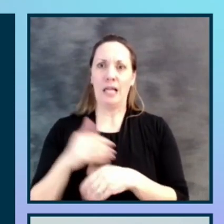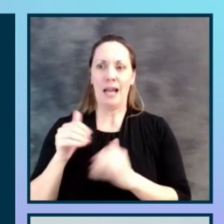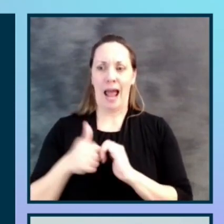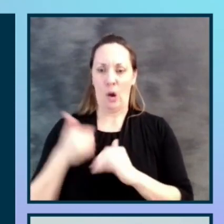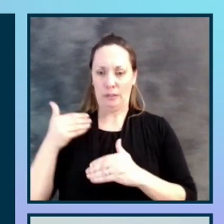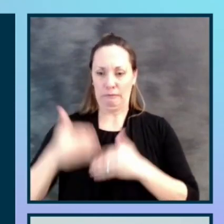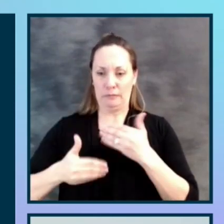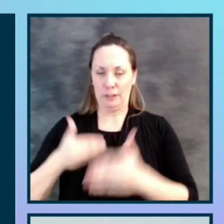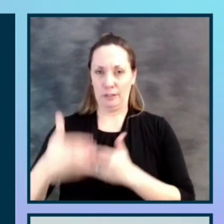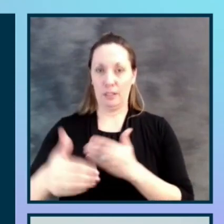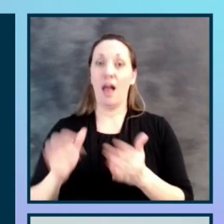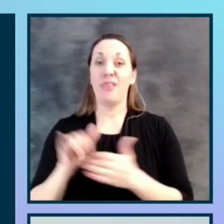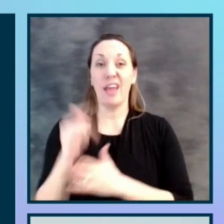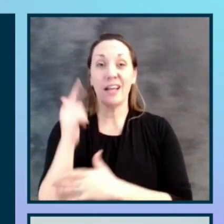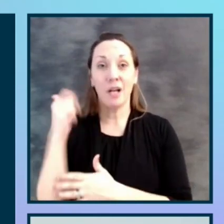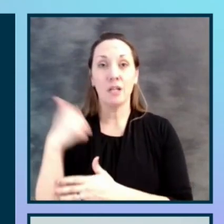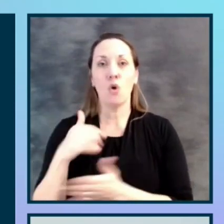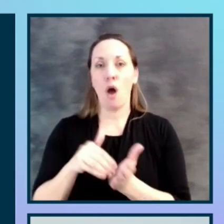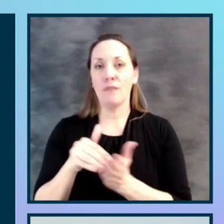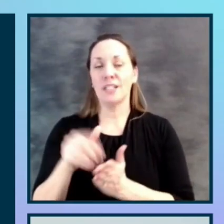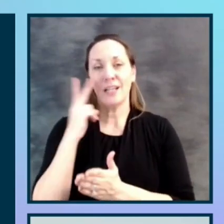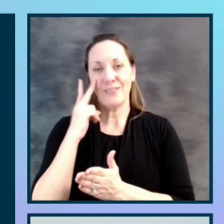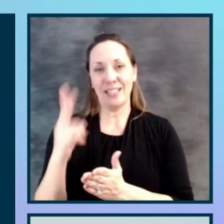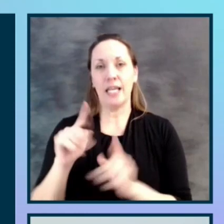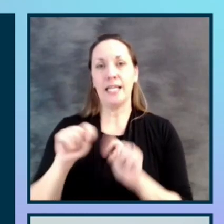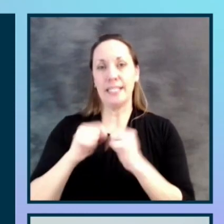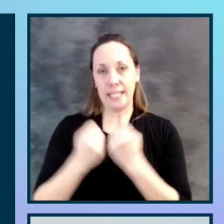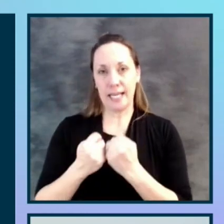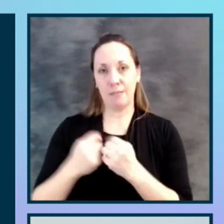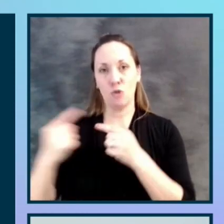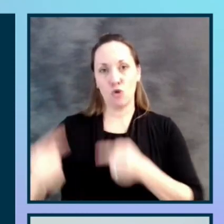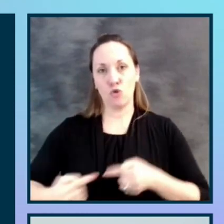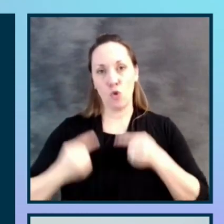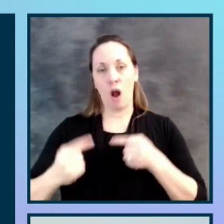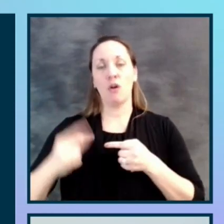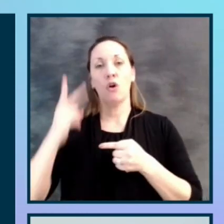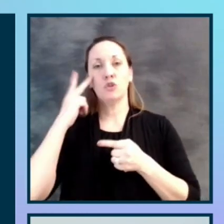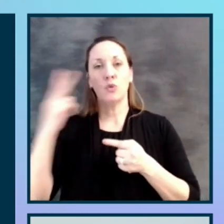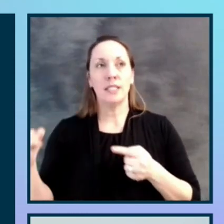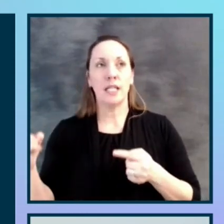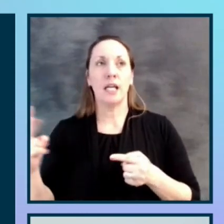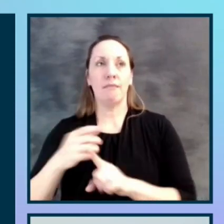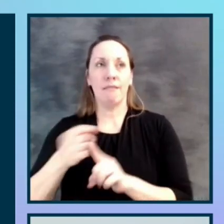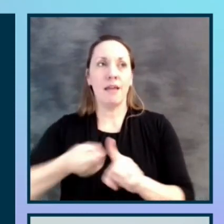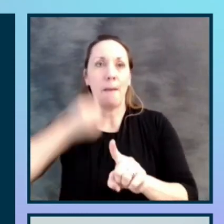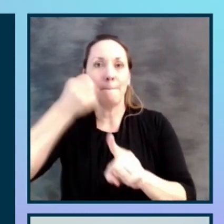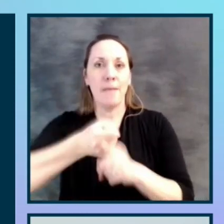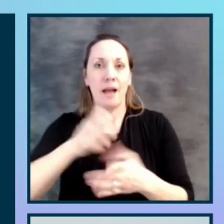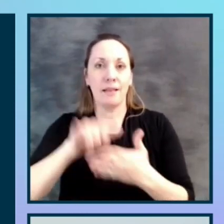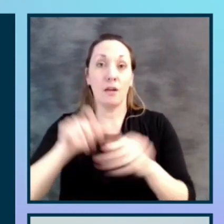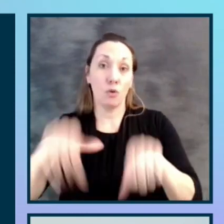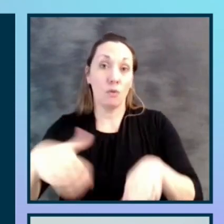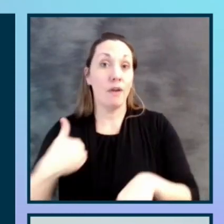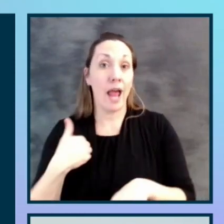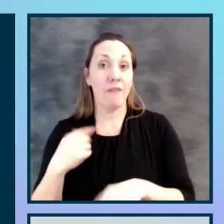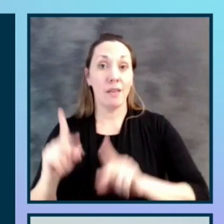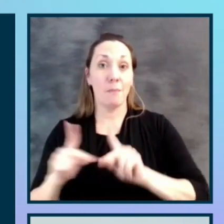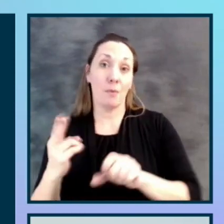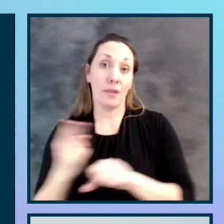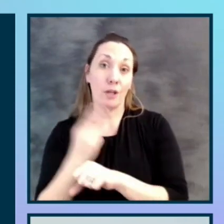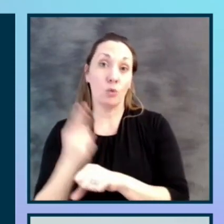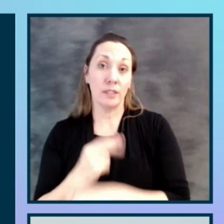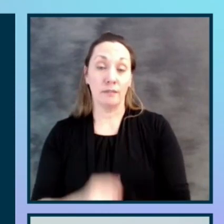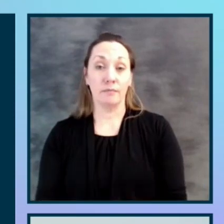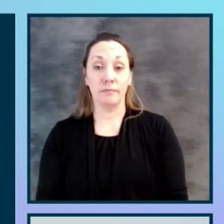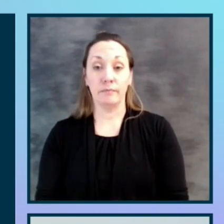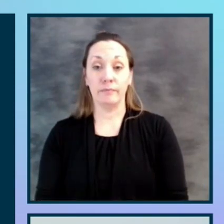that's because I've oftentimes seen teams struggle to see the tangible impact it will have on its users. Let's